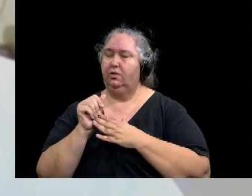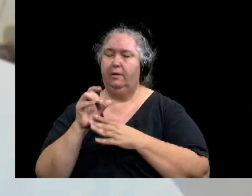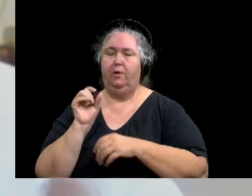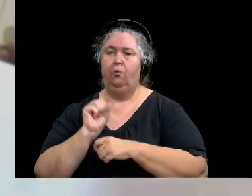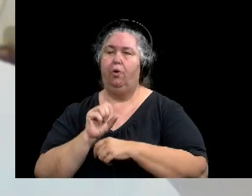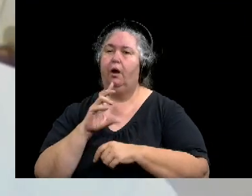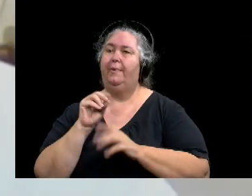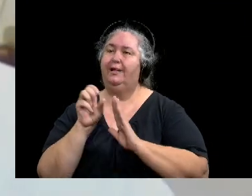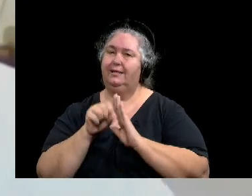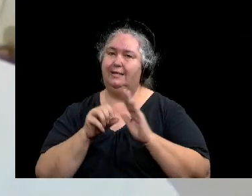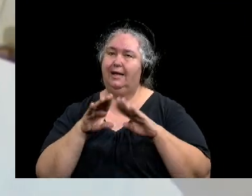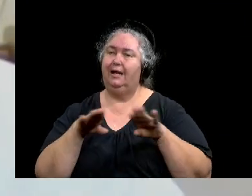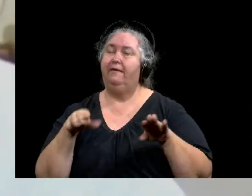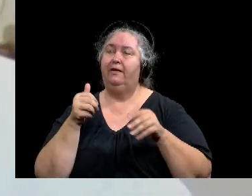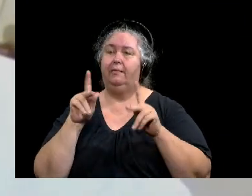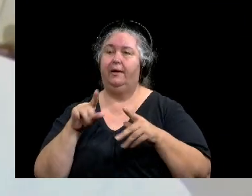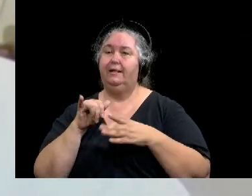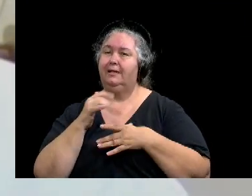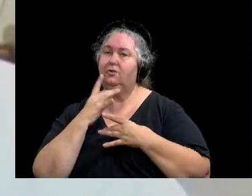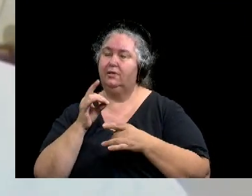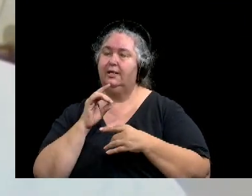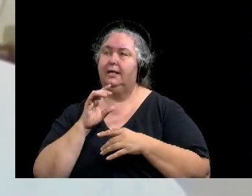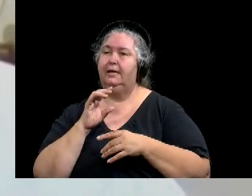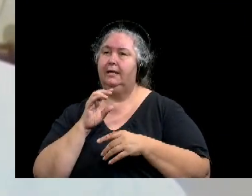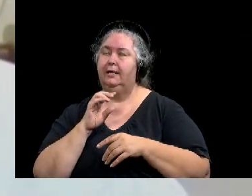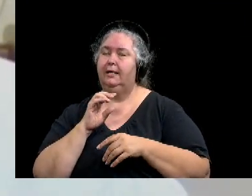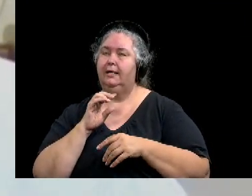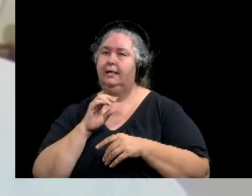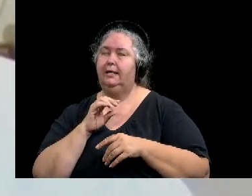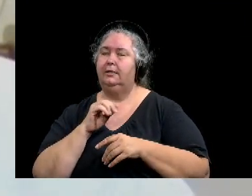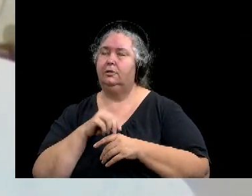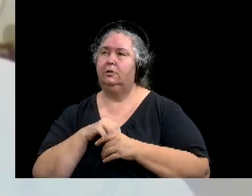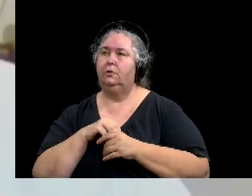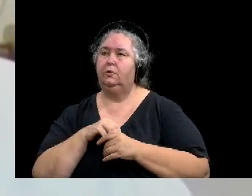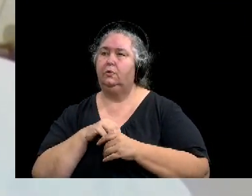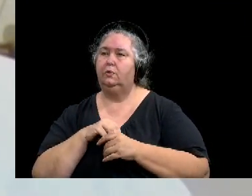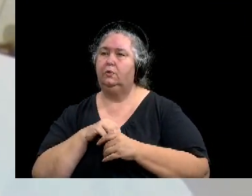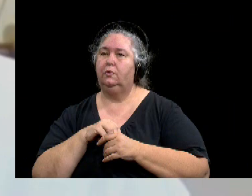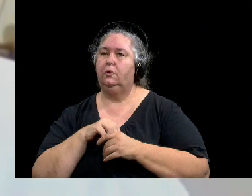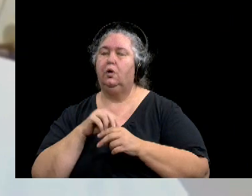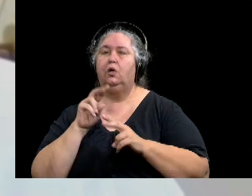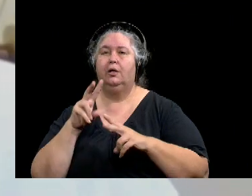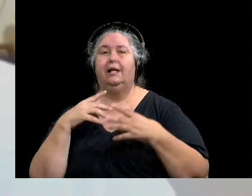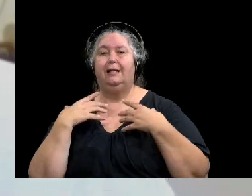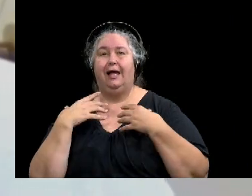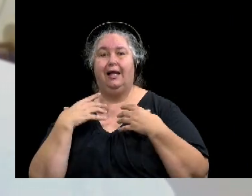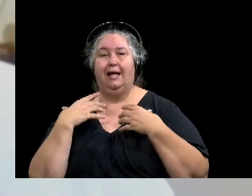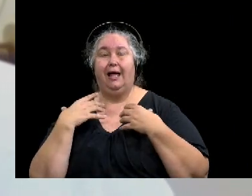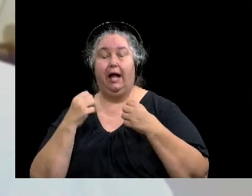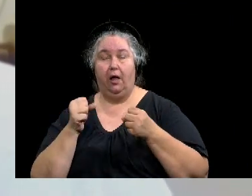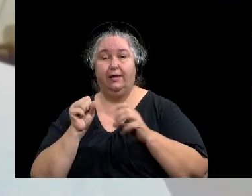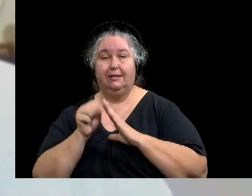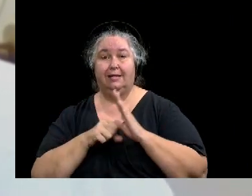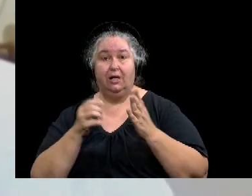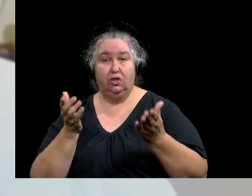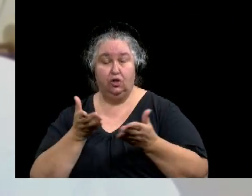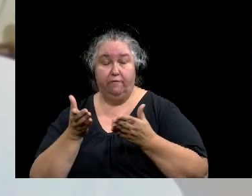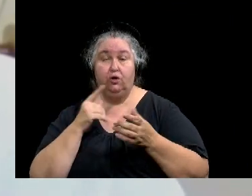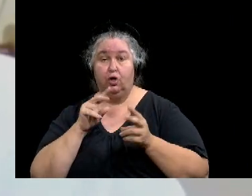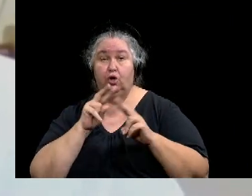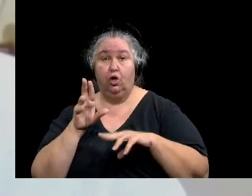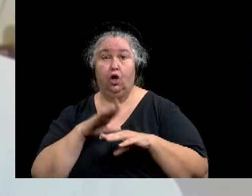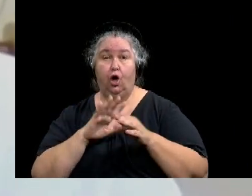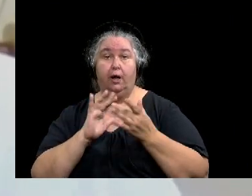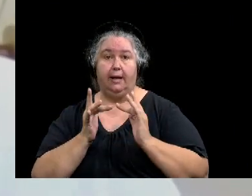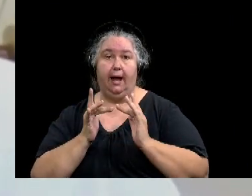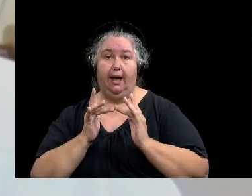kind of interested in getting into the thoughts from the Department of State Health Services, you can look online on